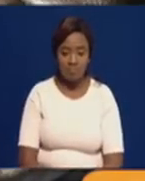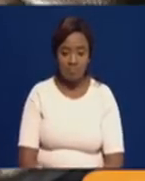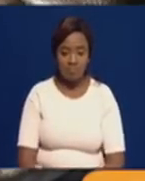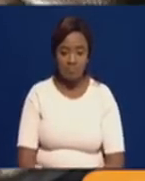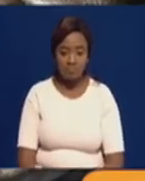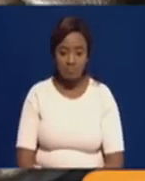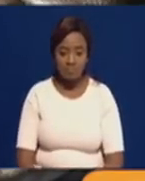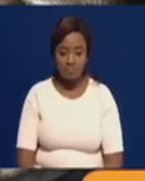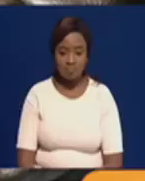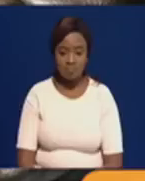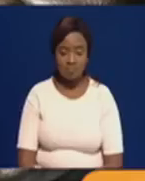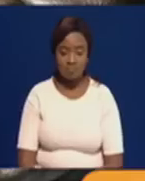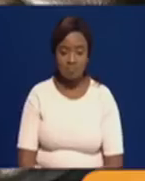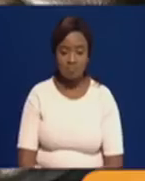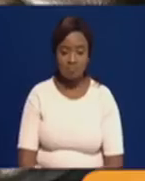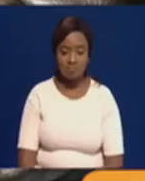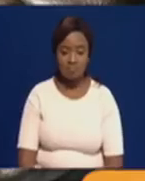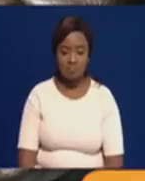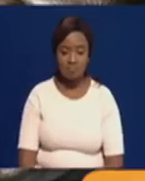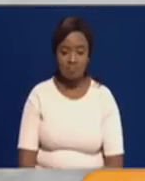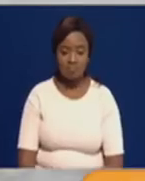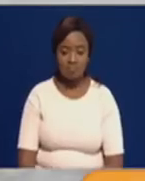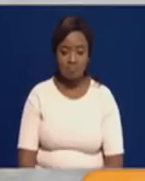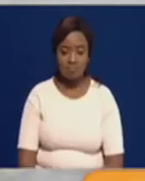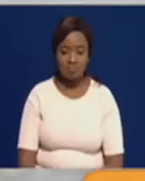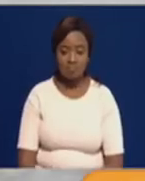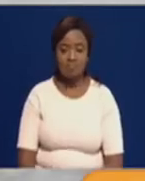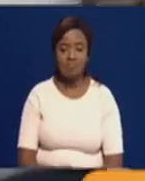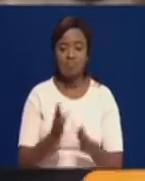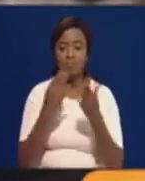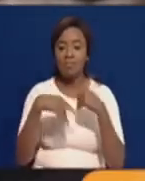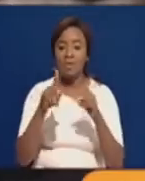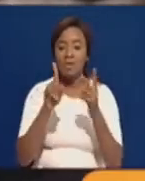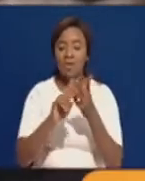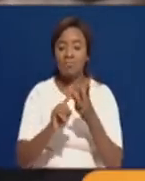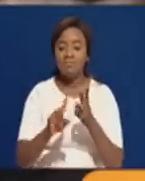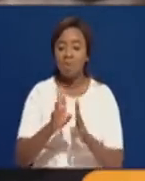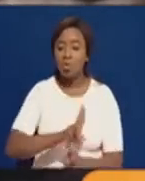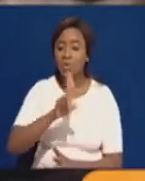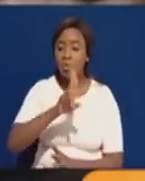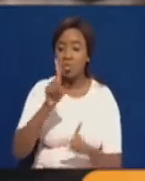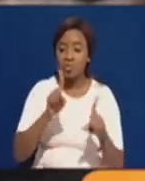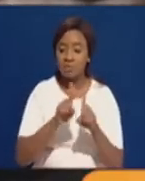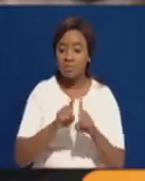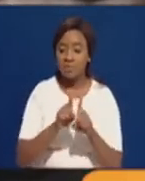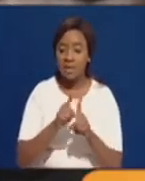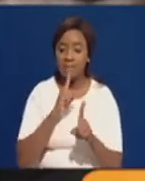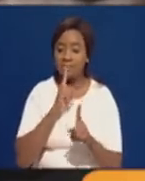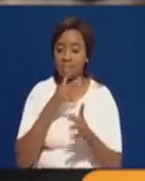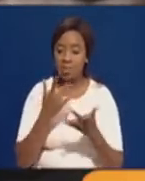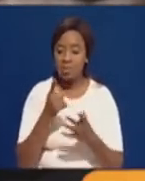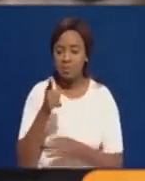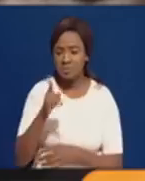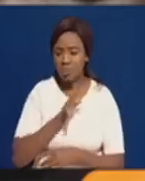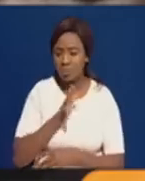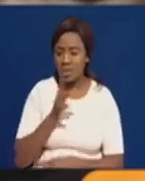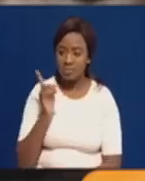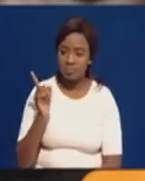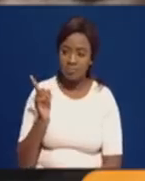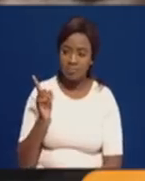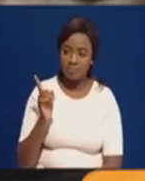broadcasting profession due to her captivating presence. The former president, Uhuru Kenyatta, hailed the late Kasavuli's